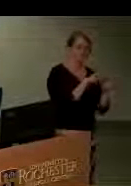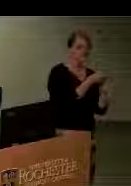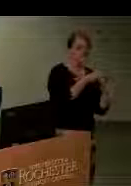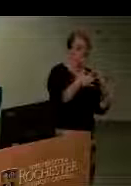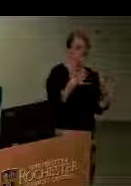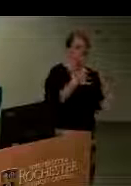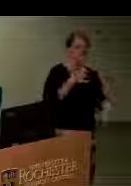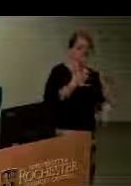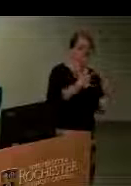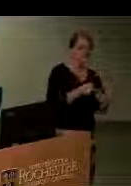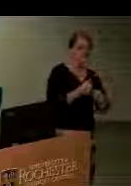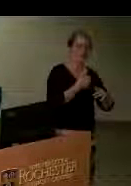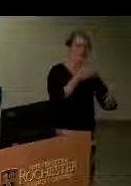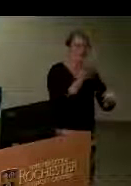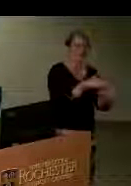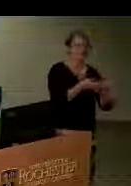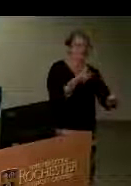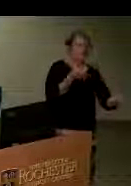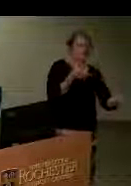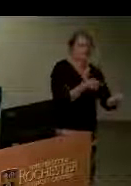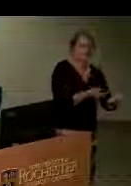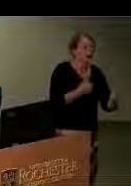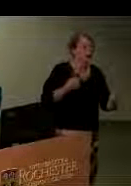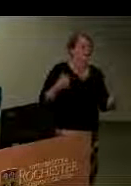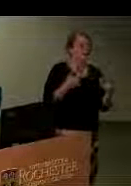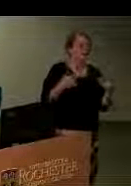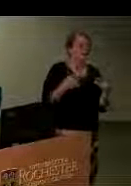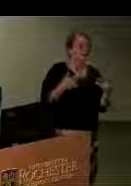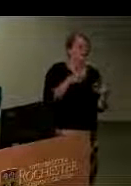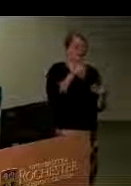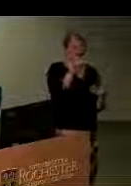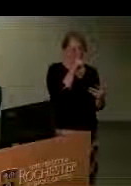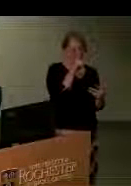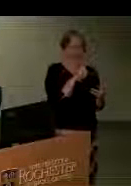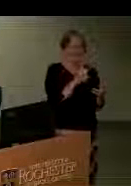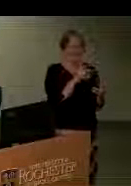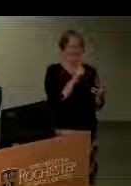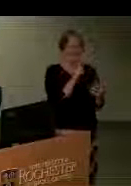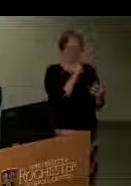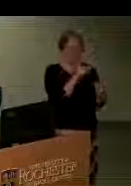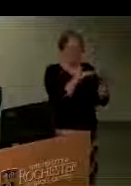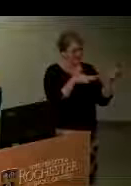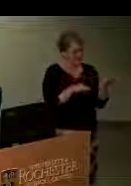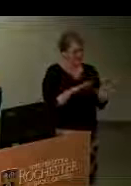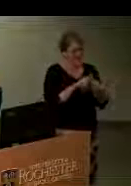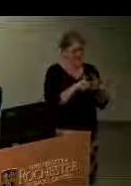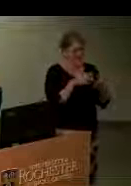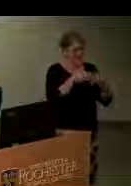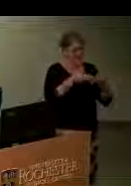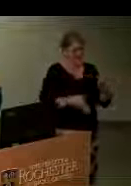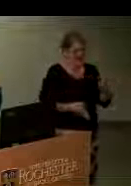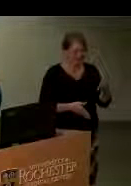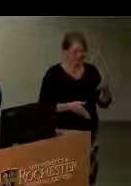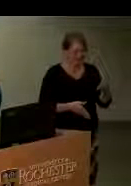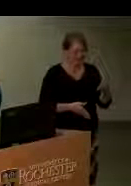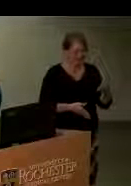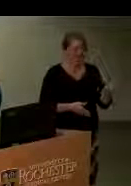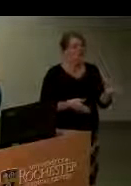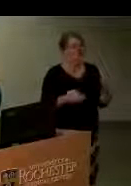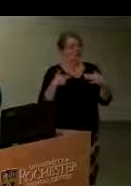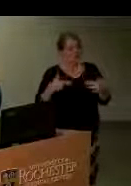inner feelings about impending death, their terror at the consequences of the illness, and all the other things